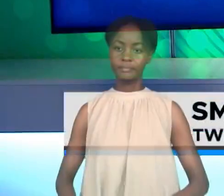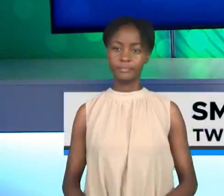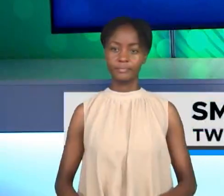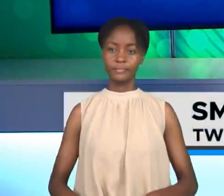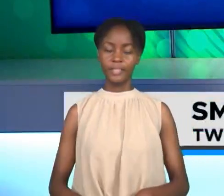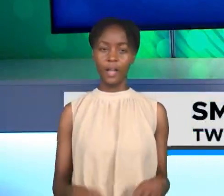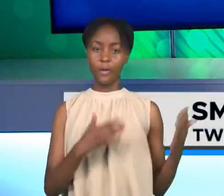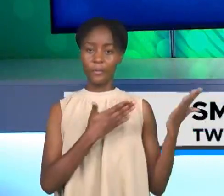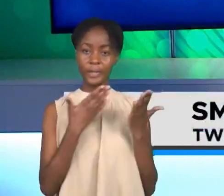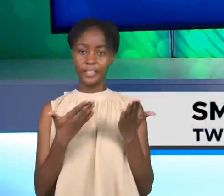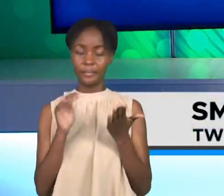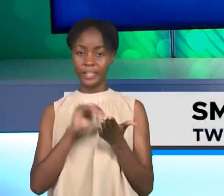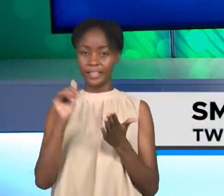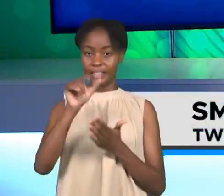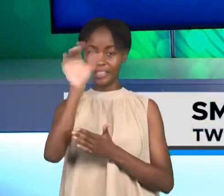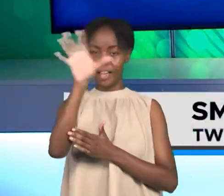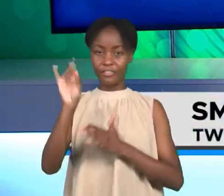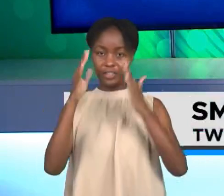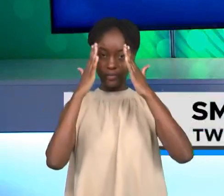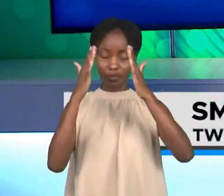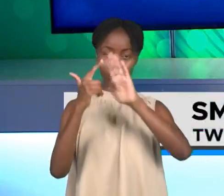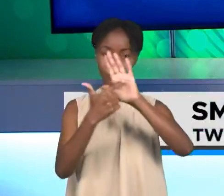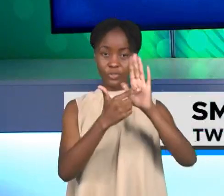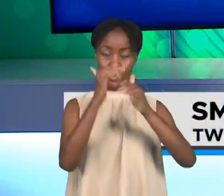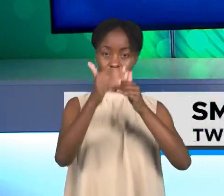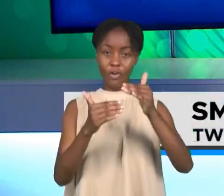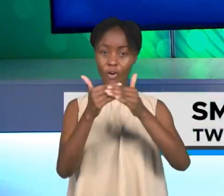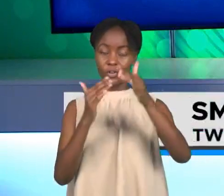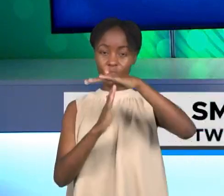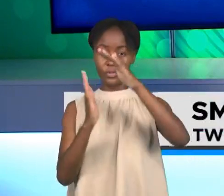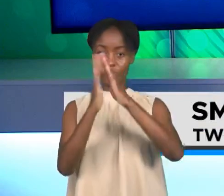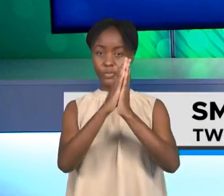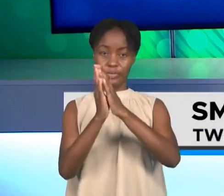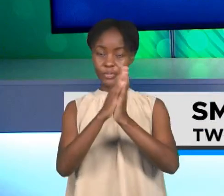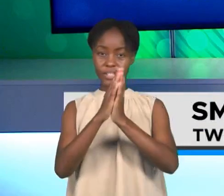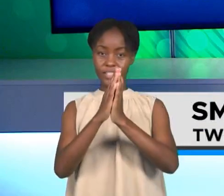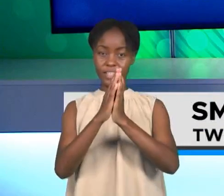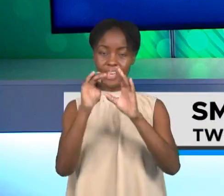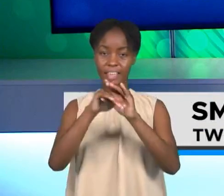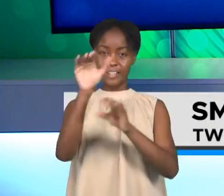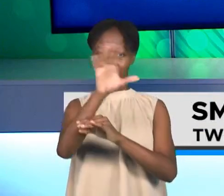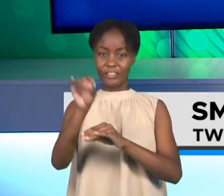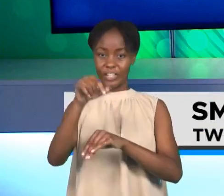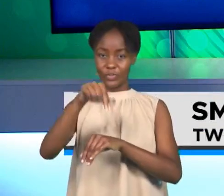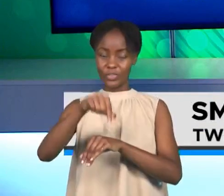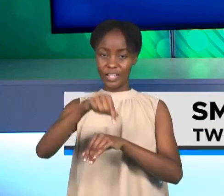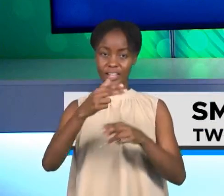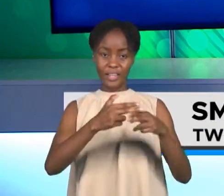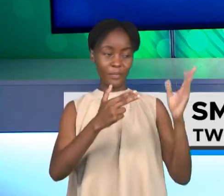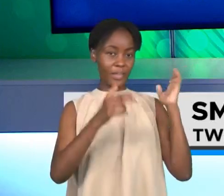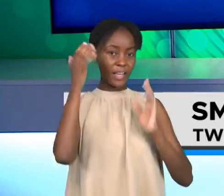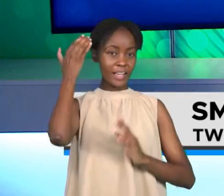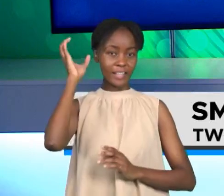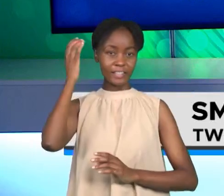Right, welcome back. This is Africa Focus, taking a look at the news making headlines across the continent at this hour. My name is Cliff Ndubi.